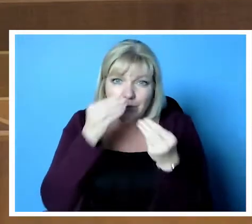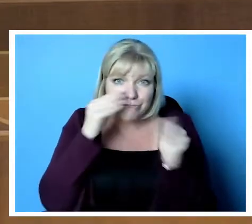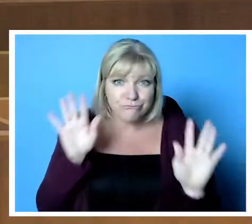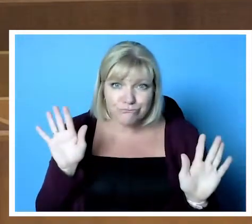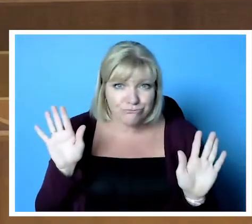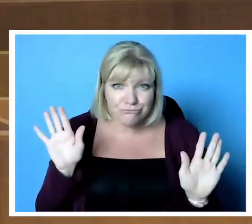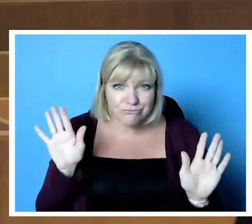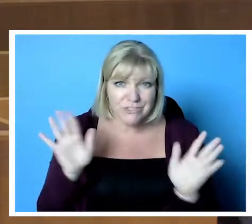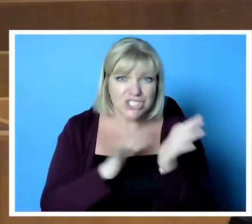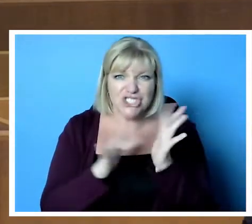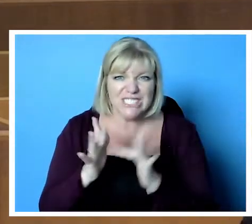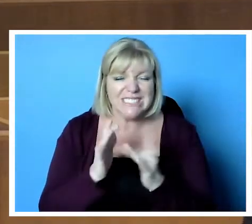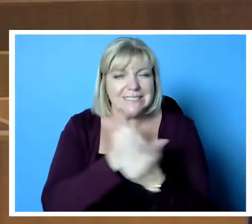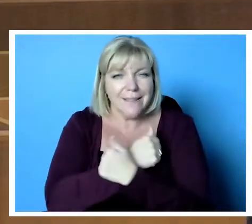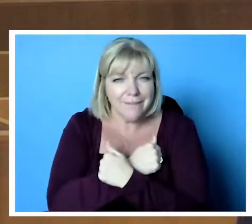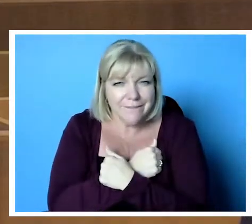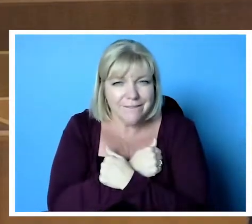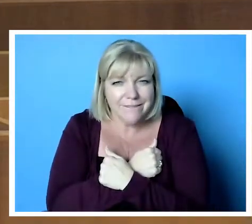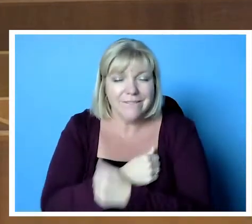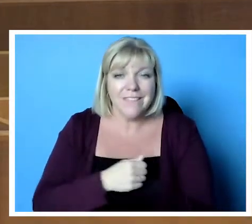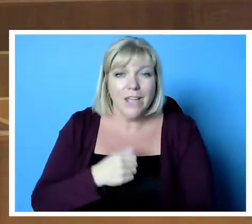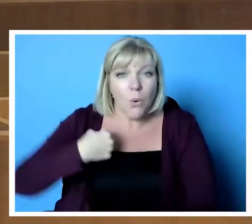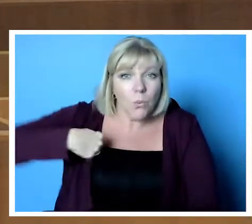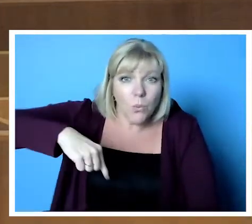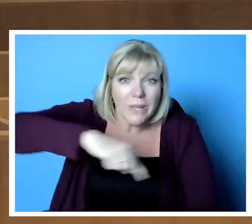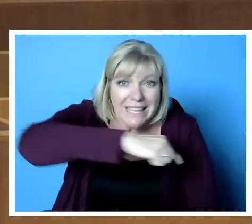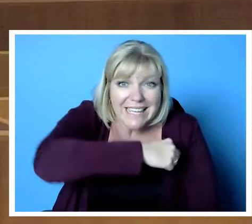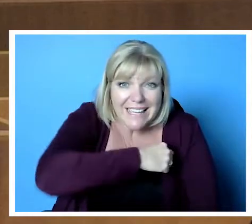And we too are given choices every day.